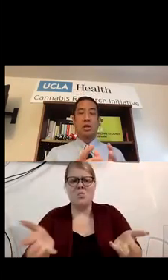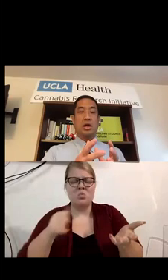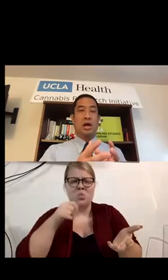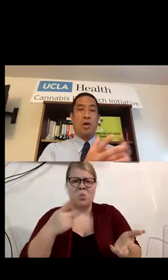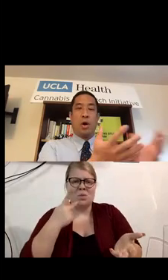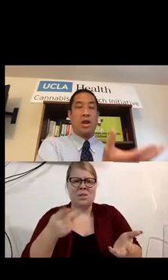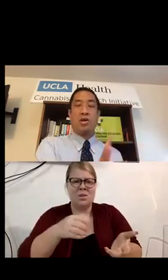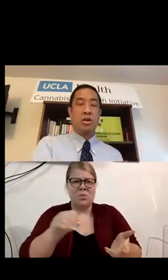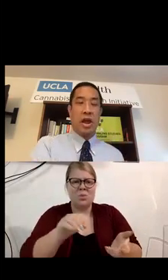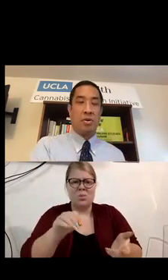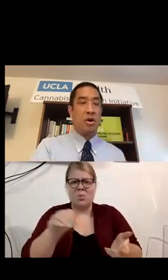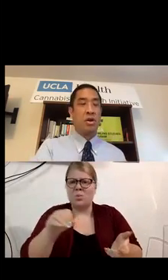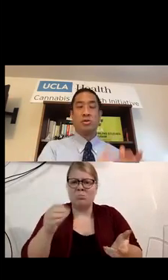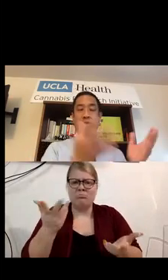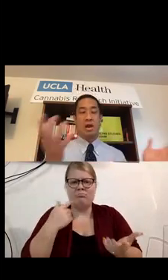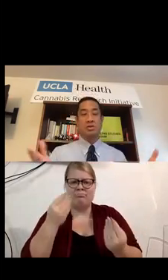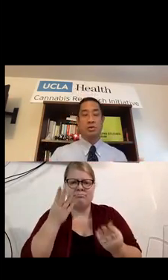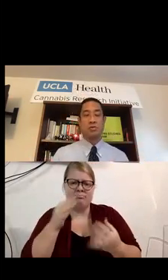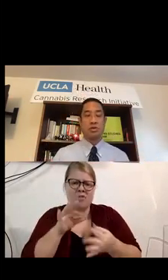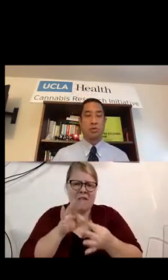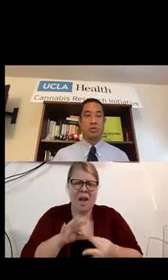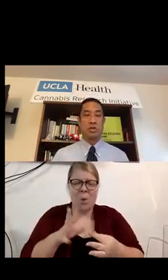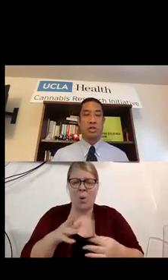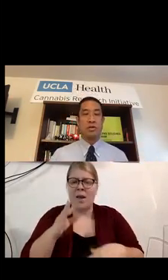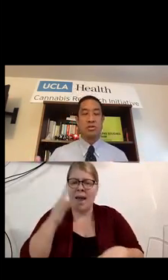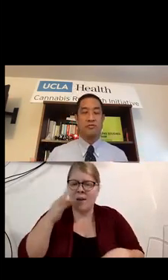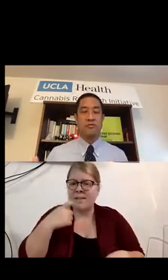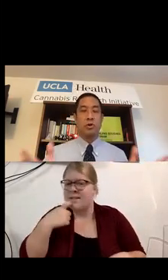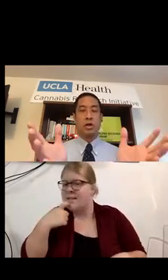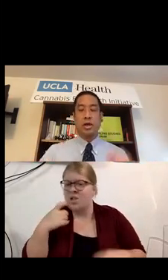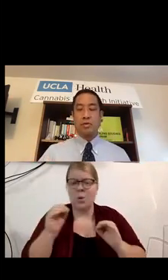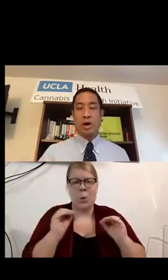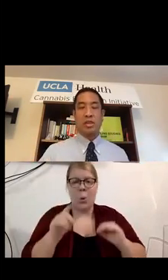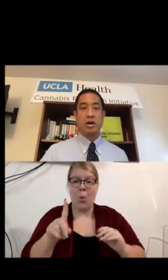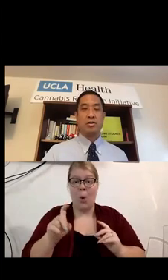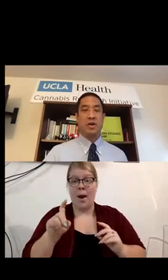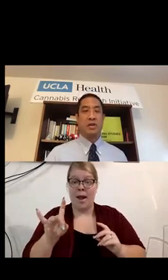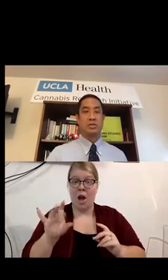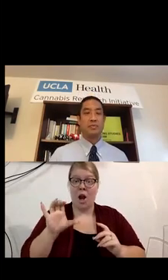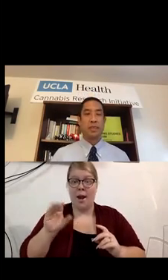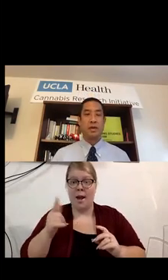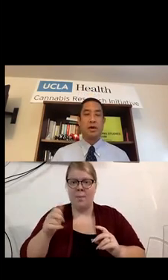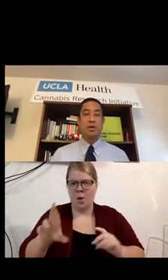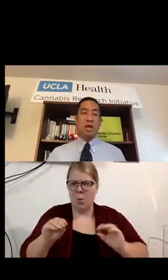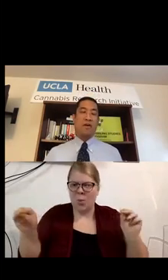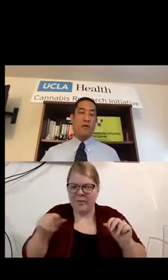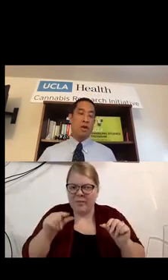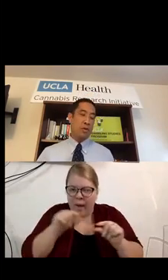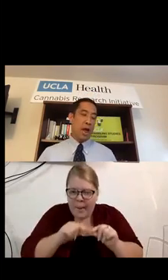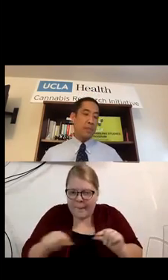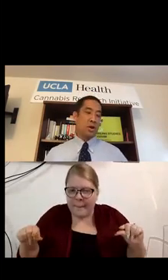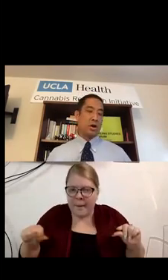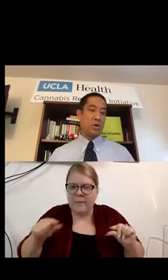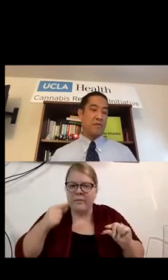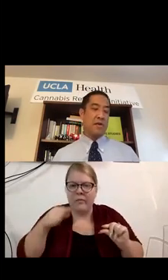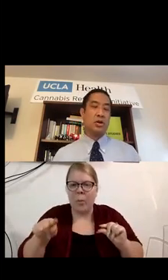see a 1-800-GAMBLER. You don't see any sort of resources. Again, just fully right there in your face. So in California, what